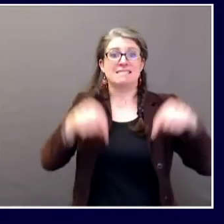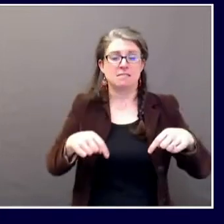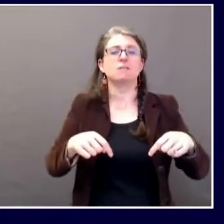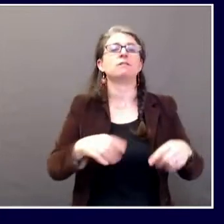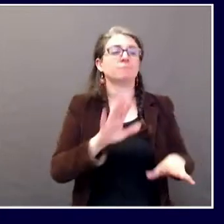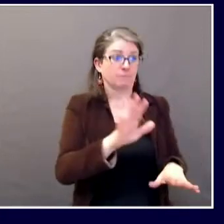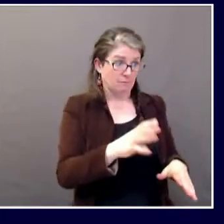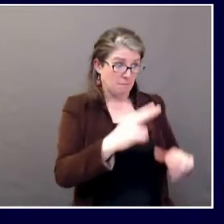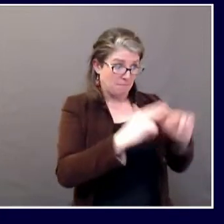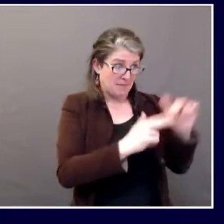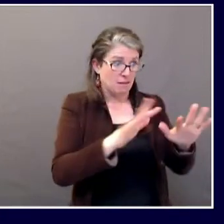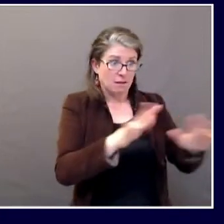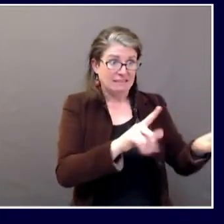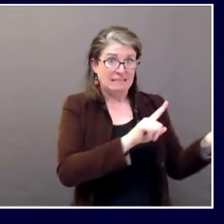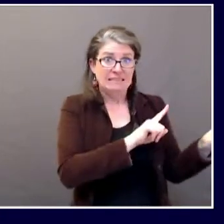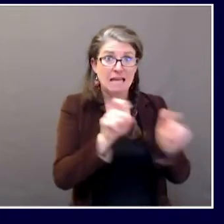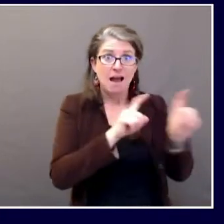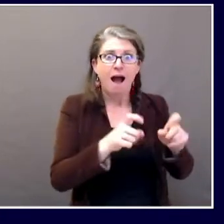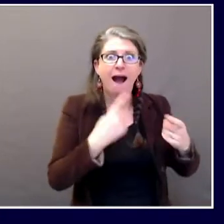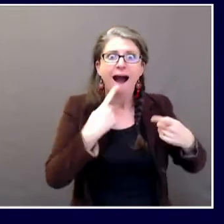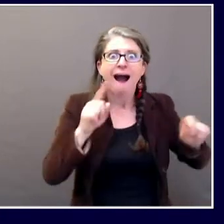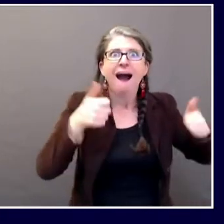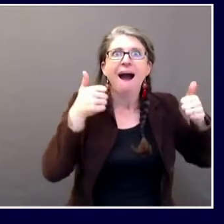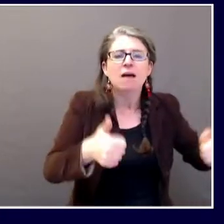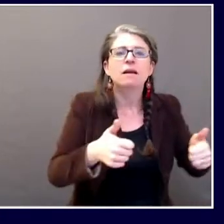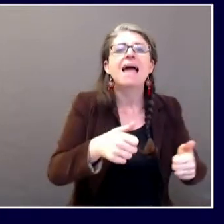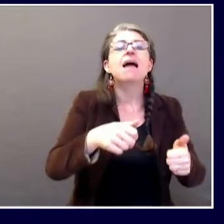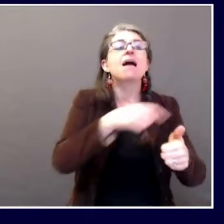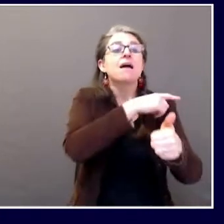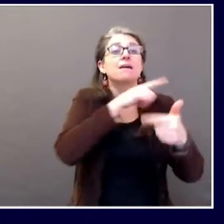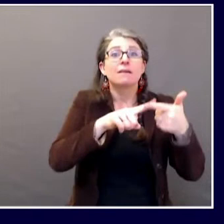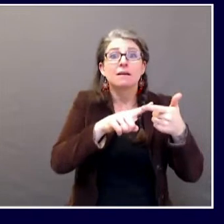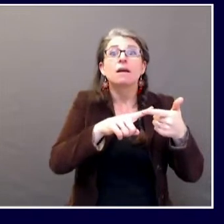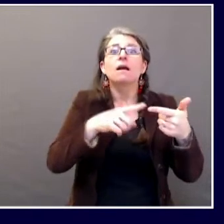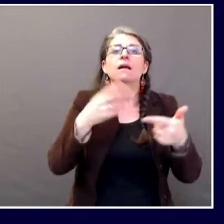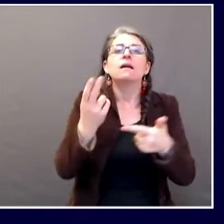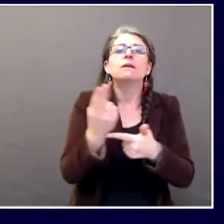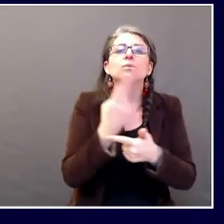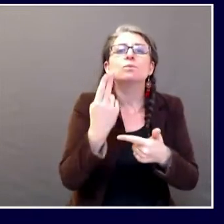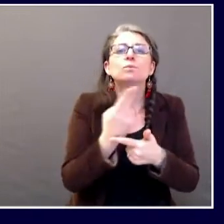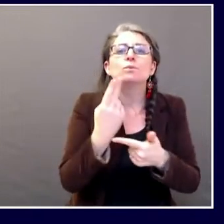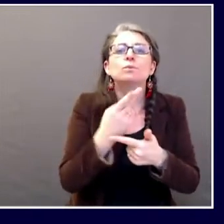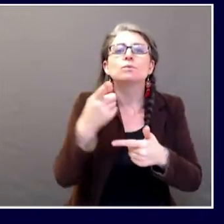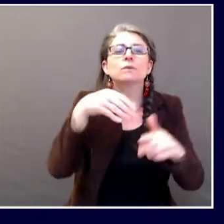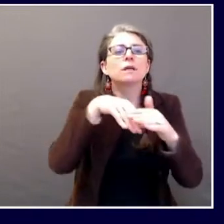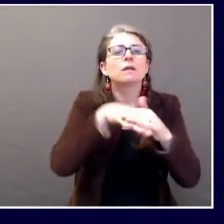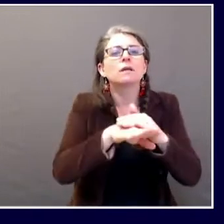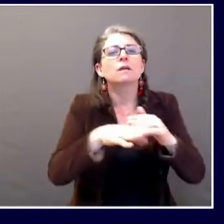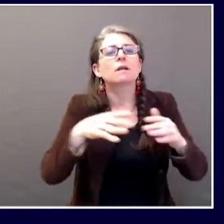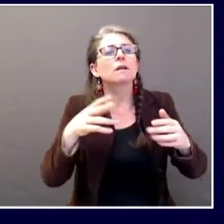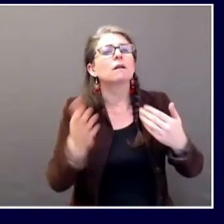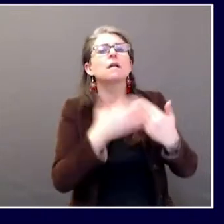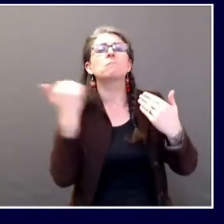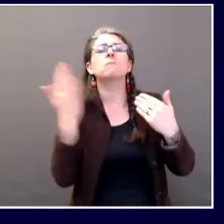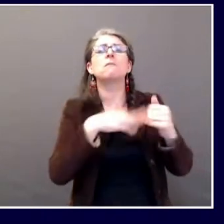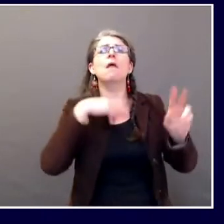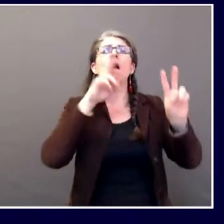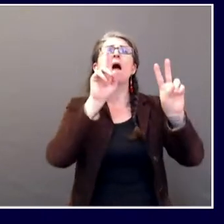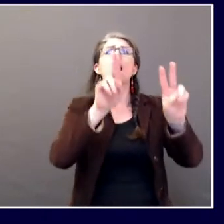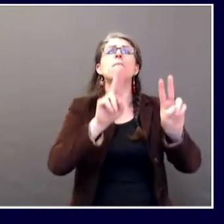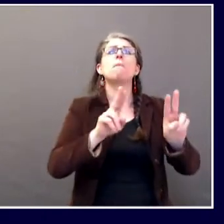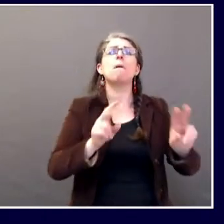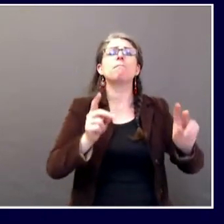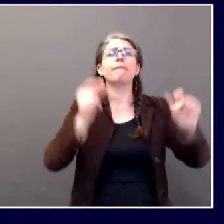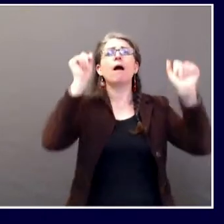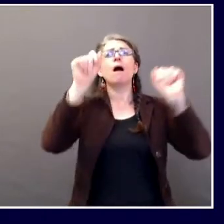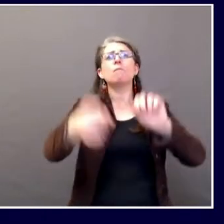got to be even easier than that. You need to be able to go put your zip code in and then go figure out where you can go, click on a button,